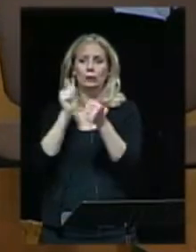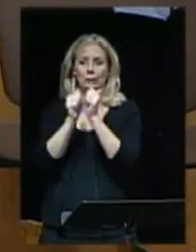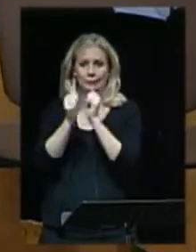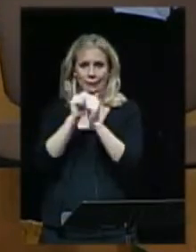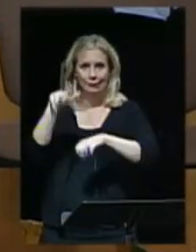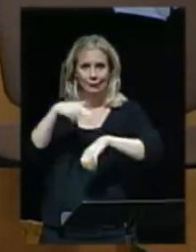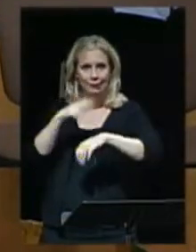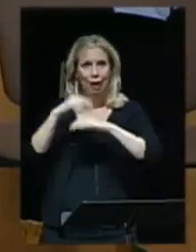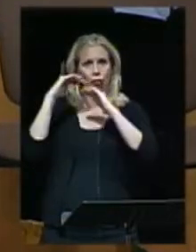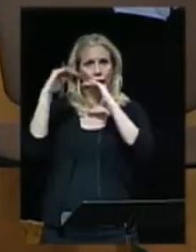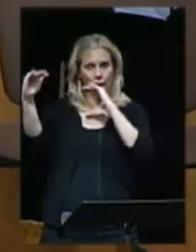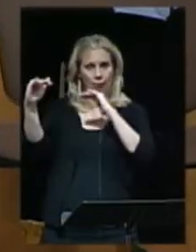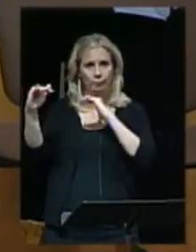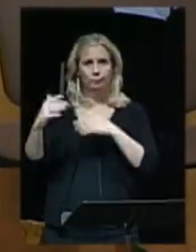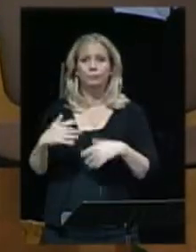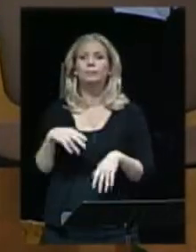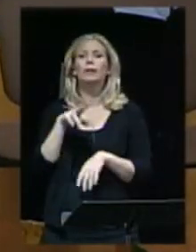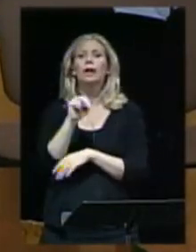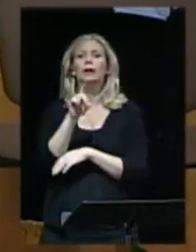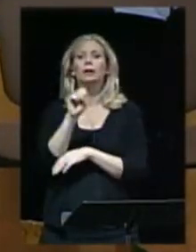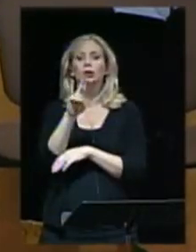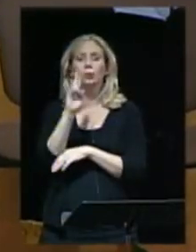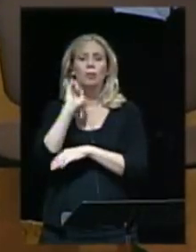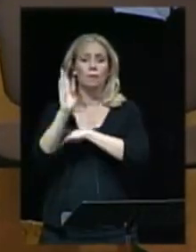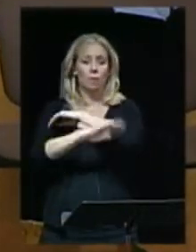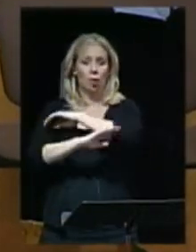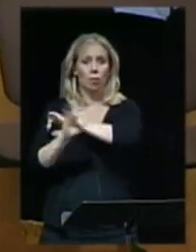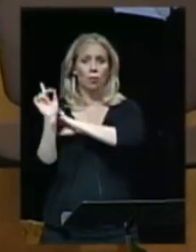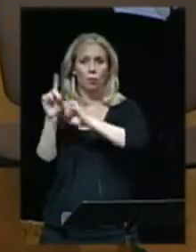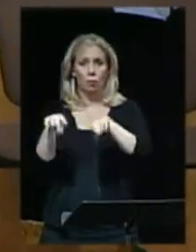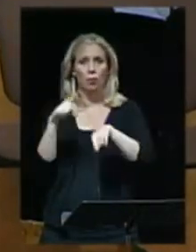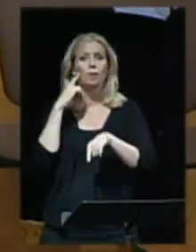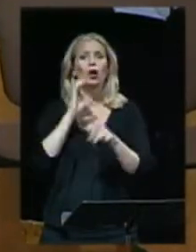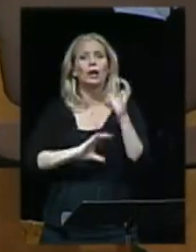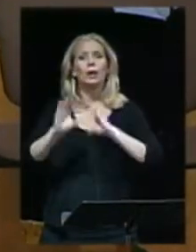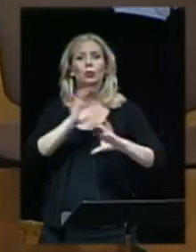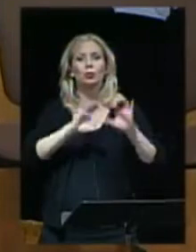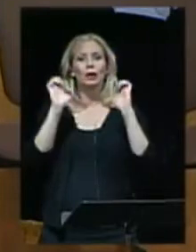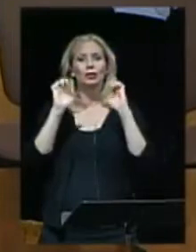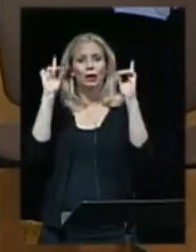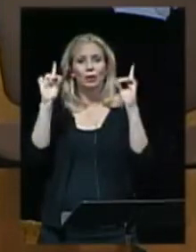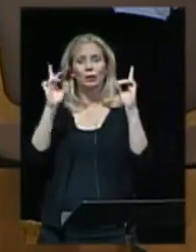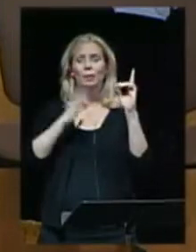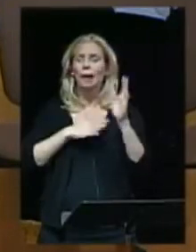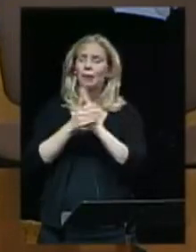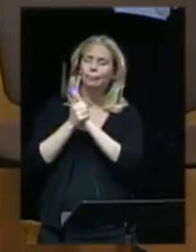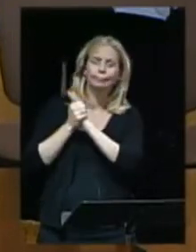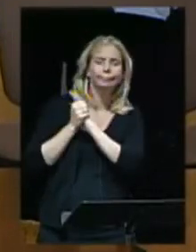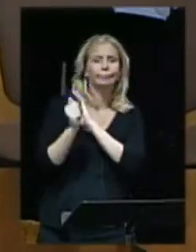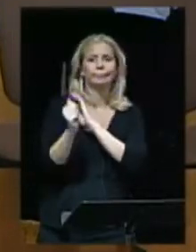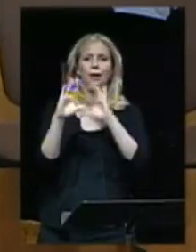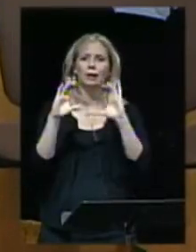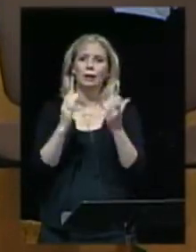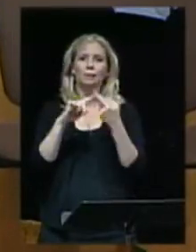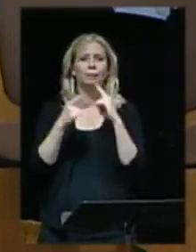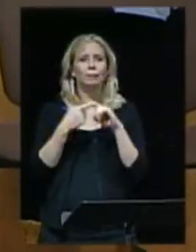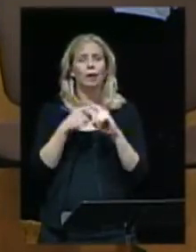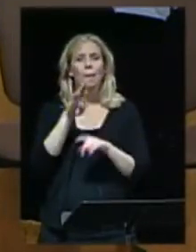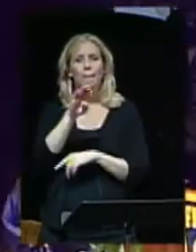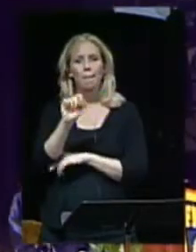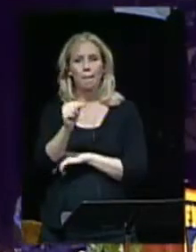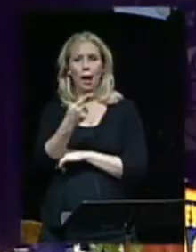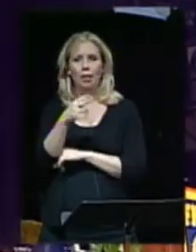She will be attending NDSU in the fall for chemistry education. I'm honored to welcome my extremely talented classmate, Beth Podall, to the